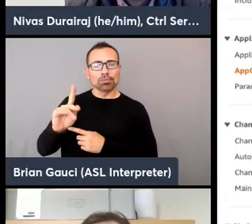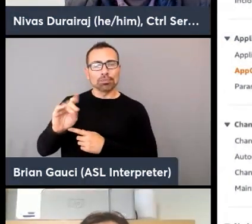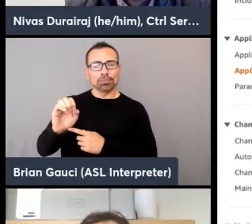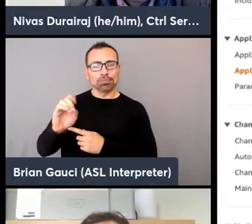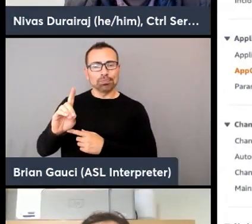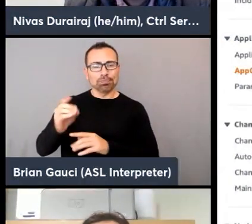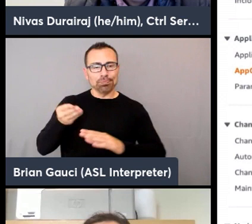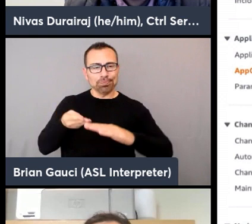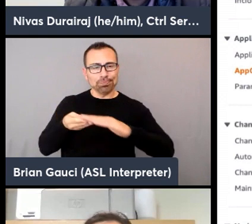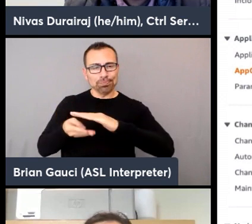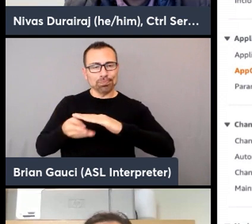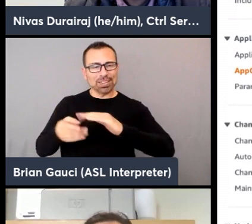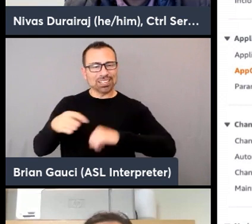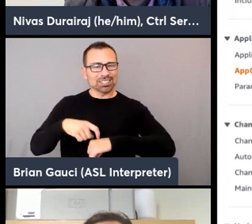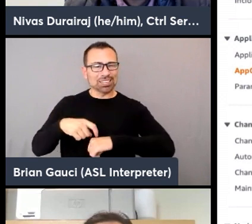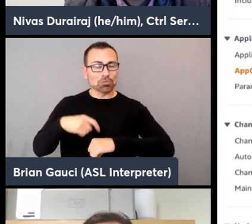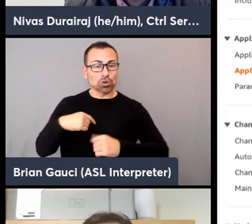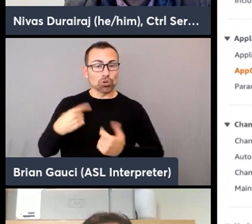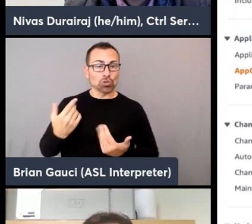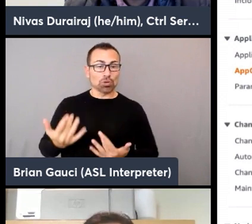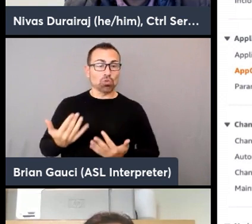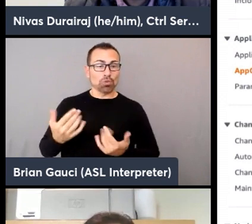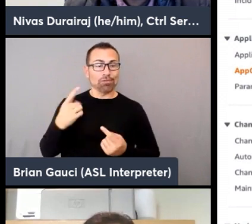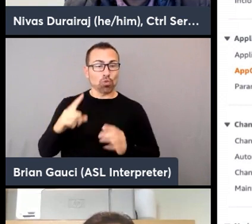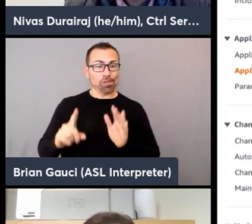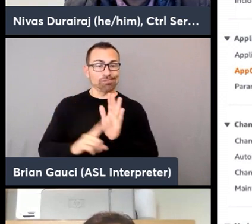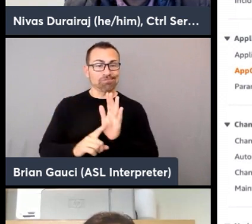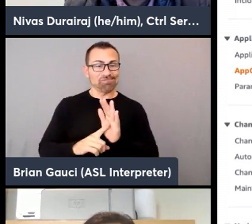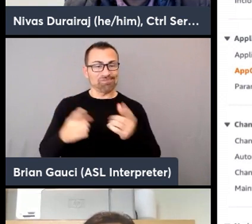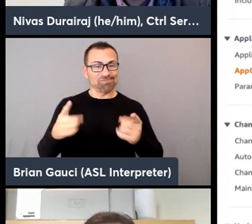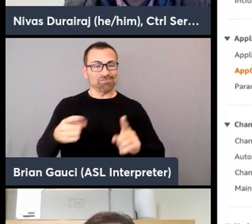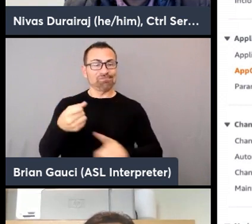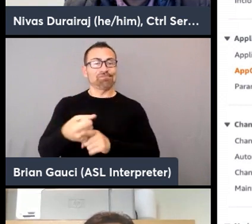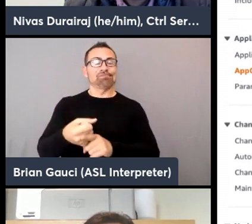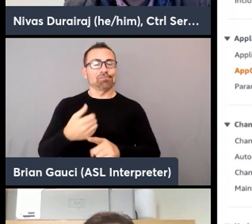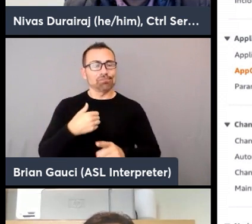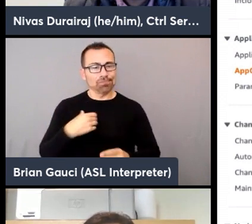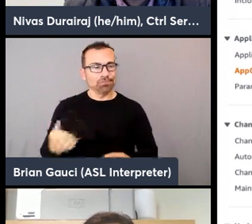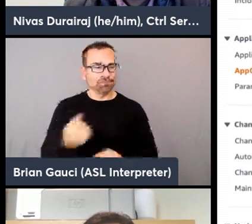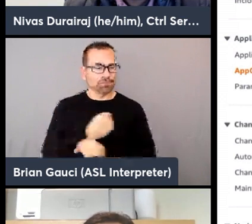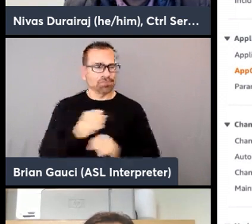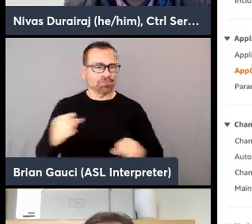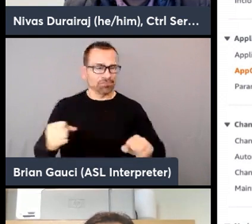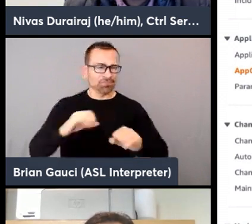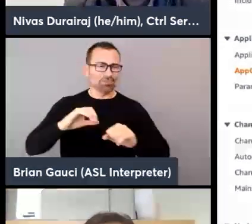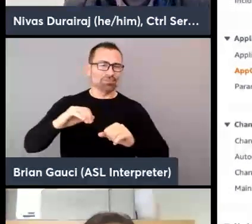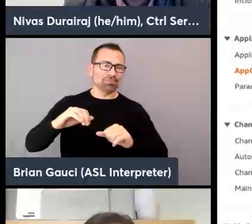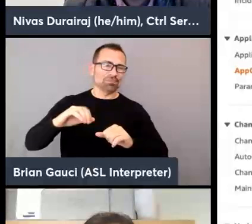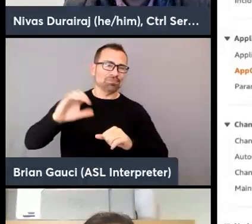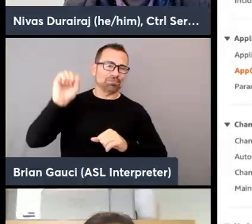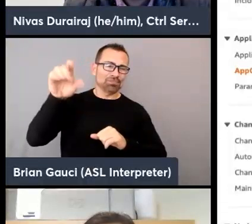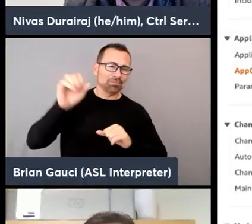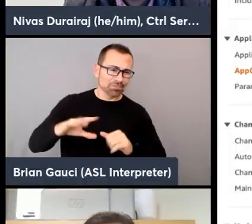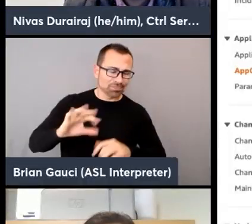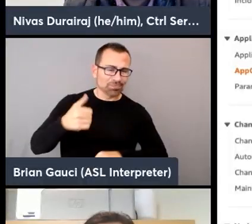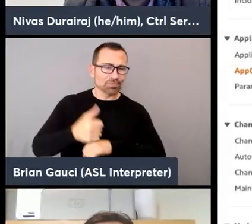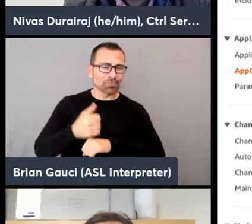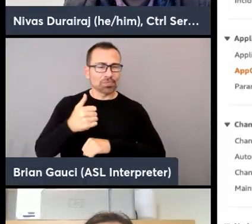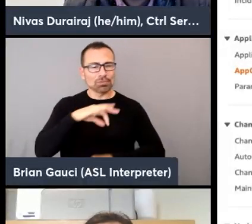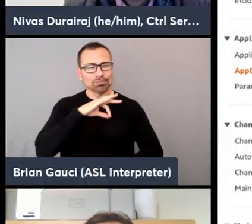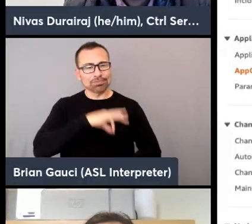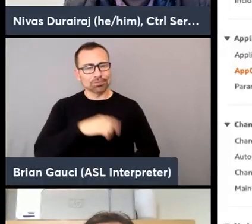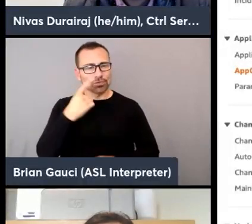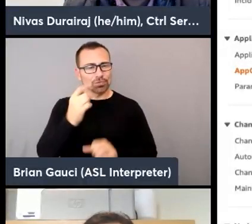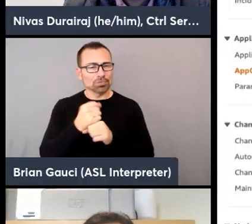alarms to go off. So we have these safeguards in place that are really useful from just like